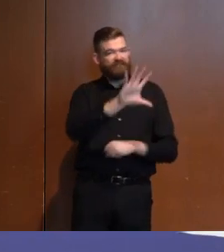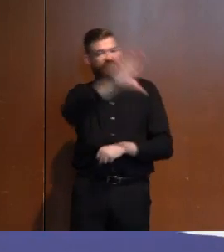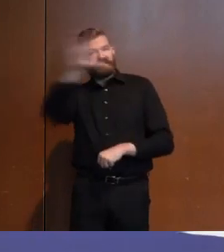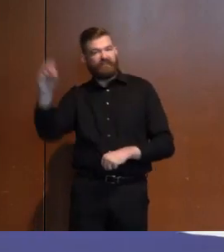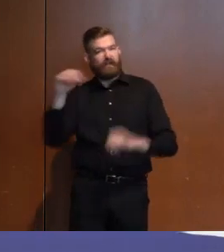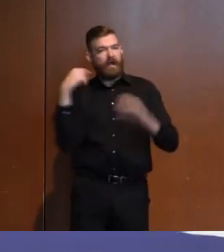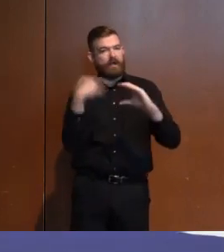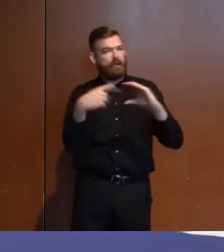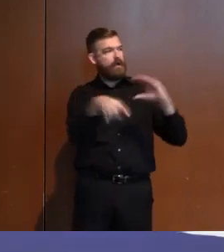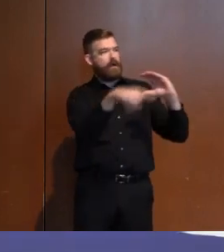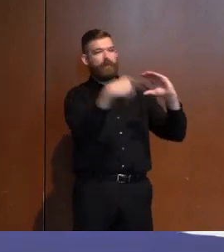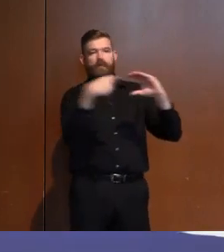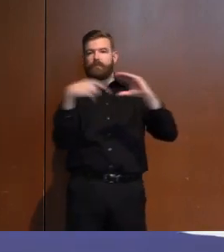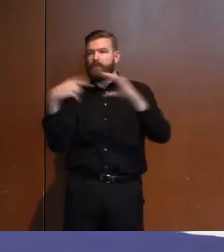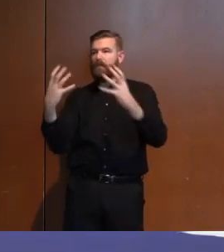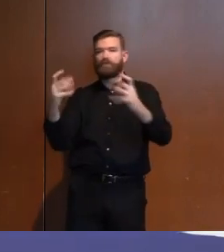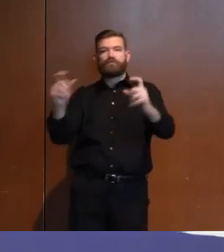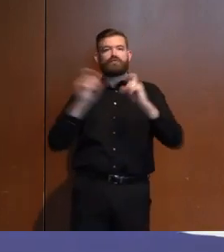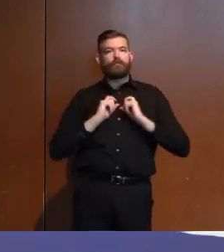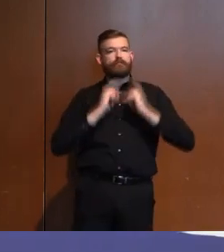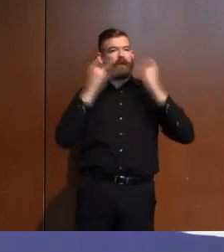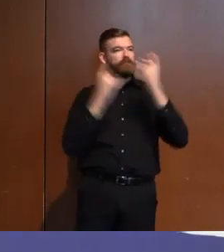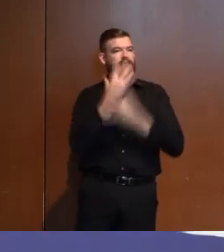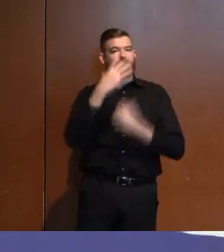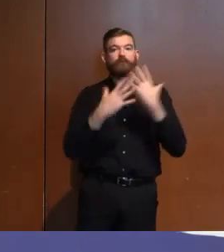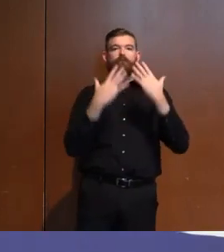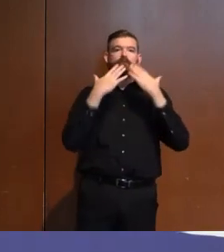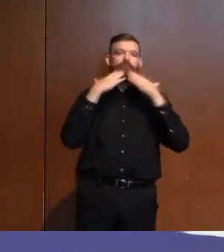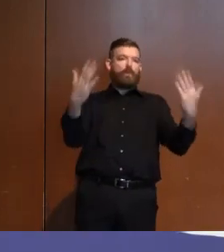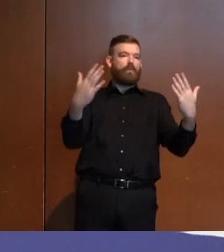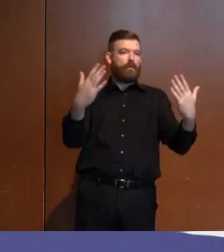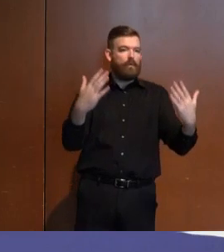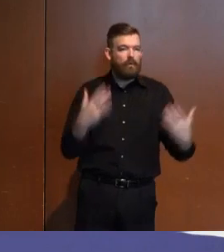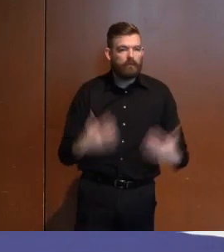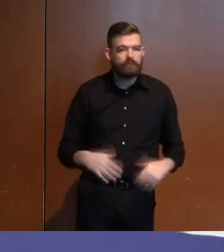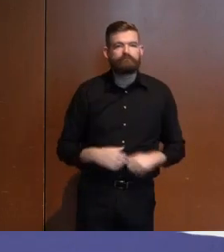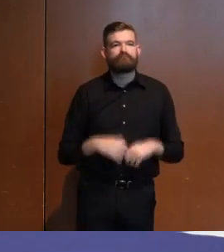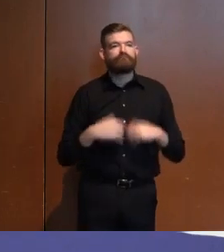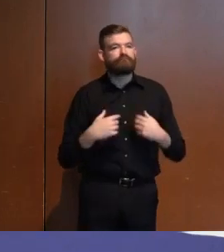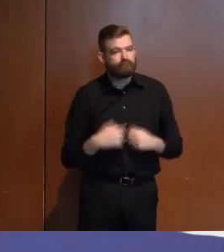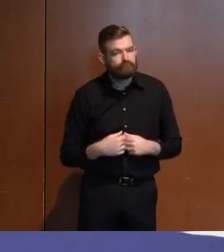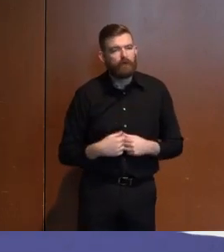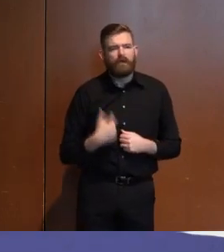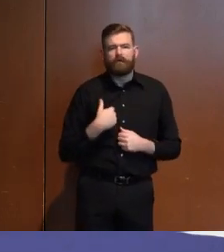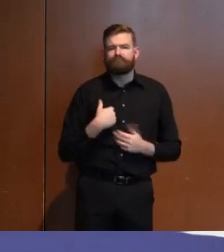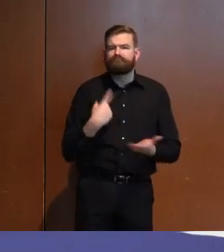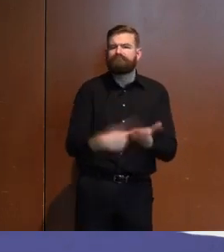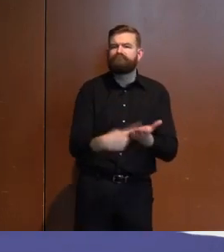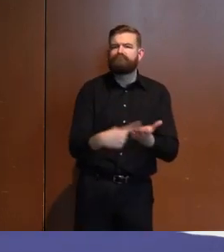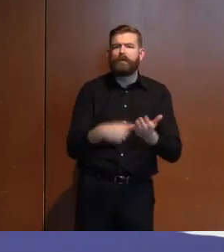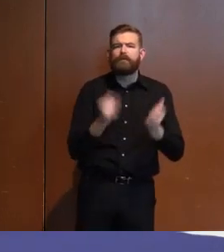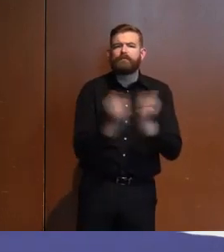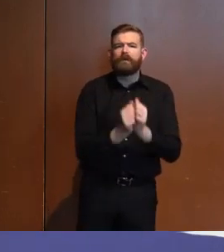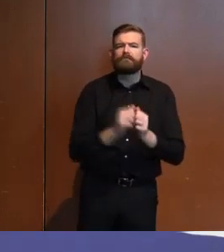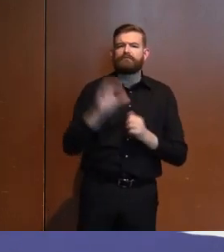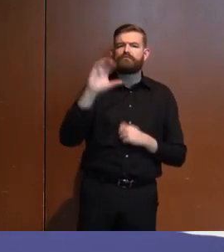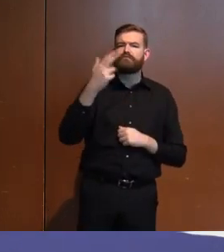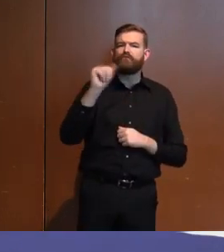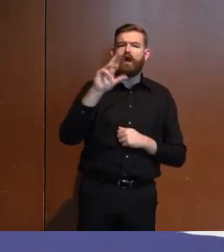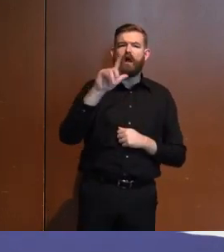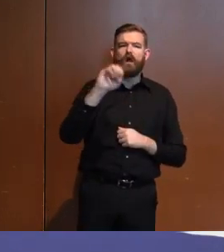great. And I've had good conversations, but they're worried, as they should be, with Charlie Wojcicki, who runs the AFL-CIO here in